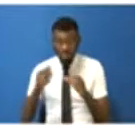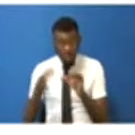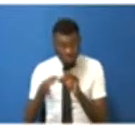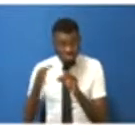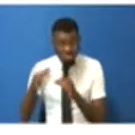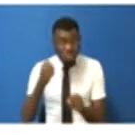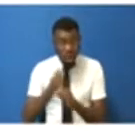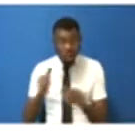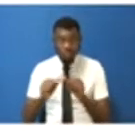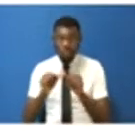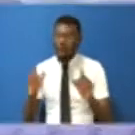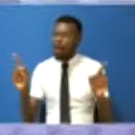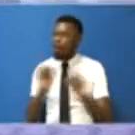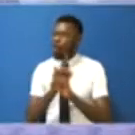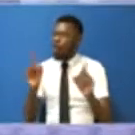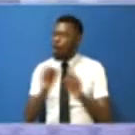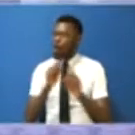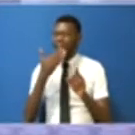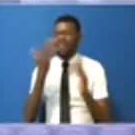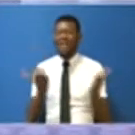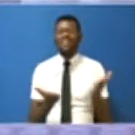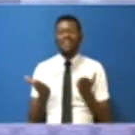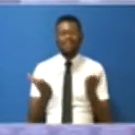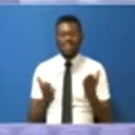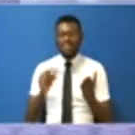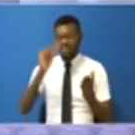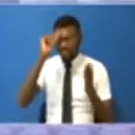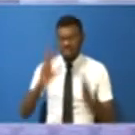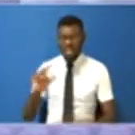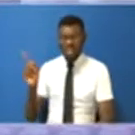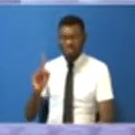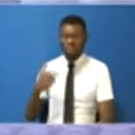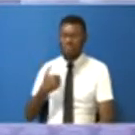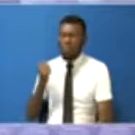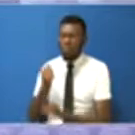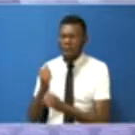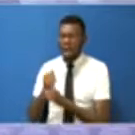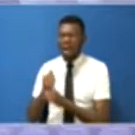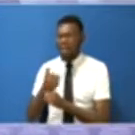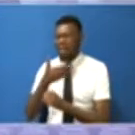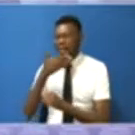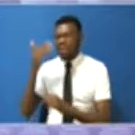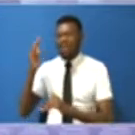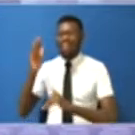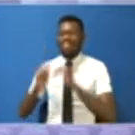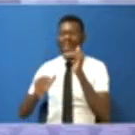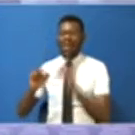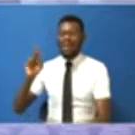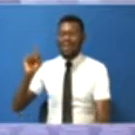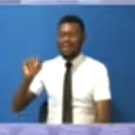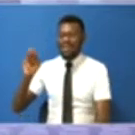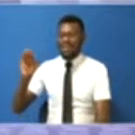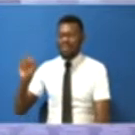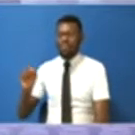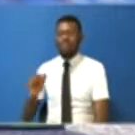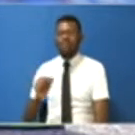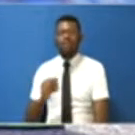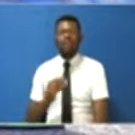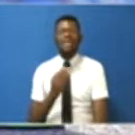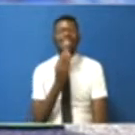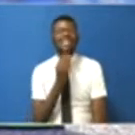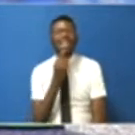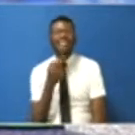i will give better service as governor of nairobi than nms on the issue of governorship and how